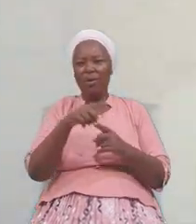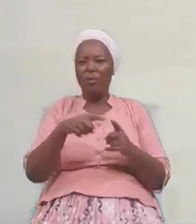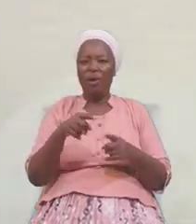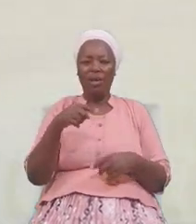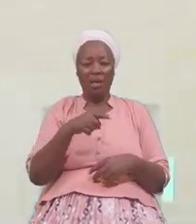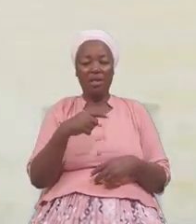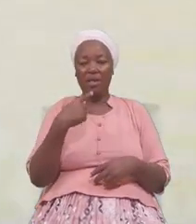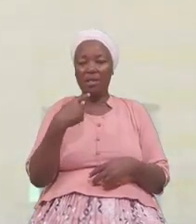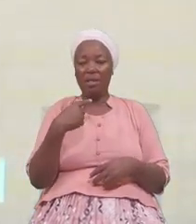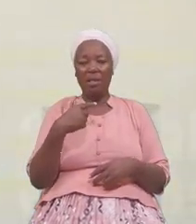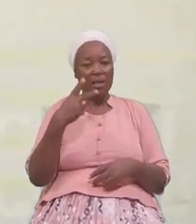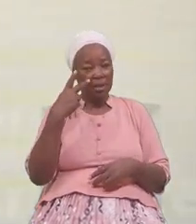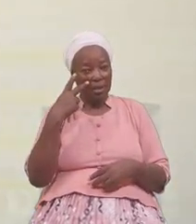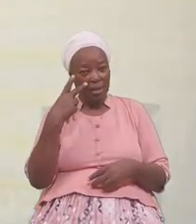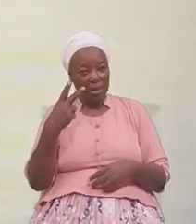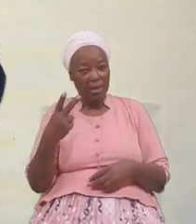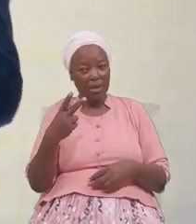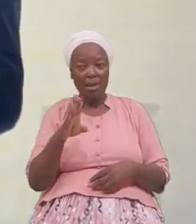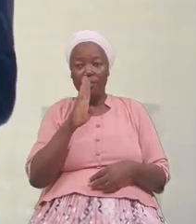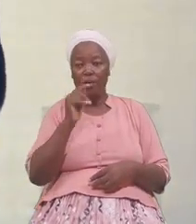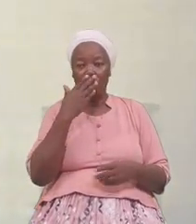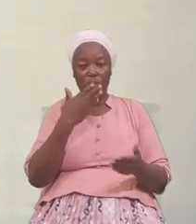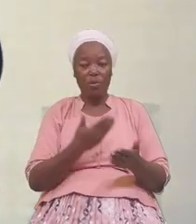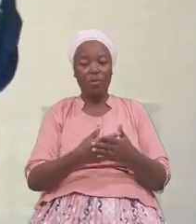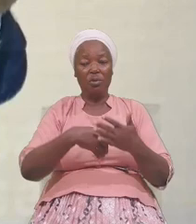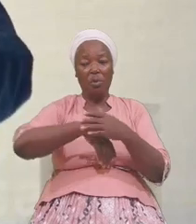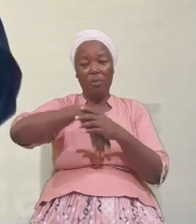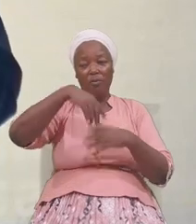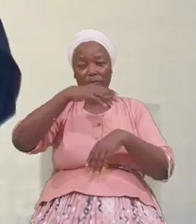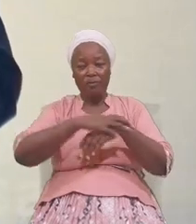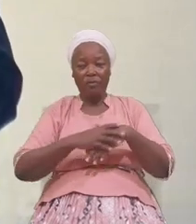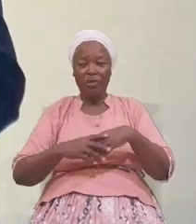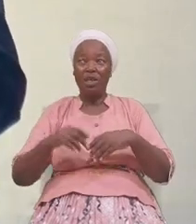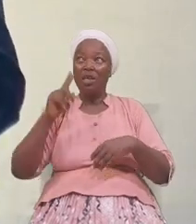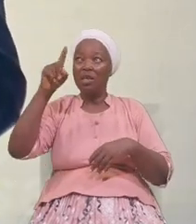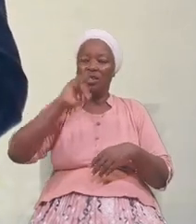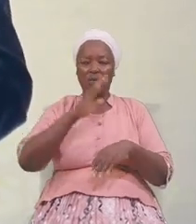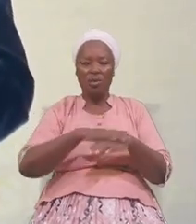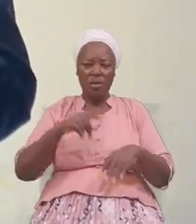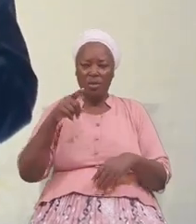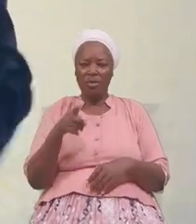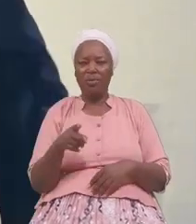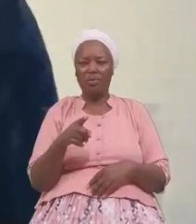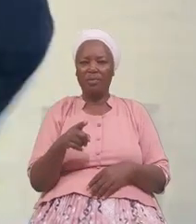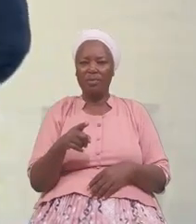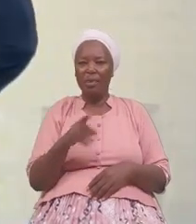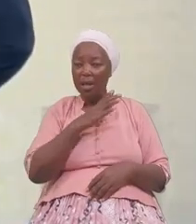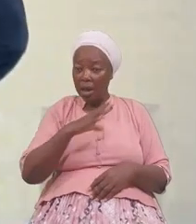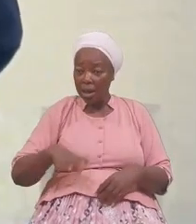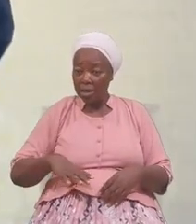said, behold, be of good cheer, is calling you,